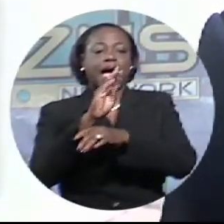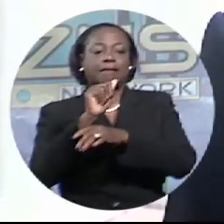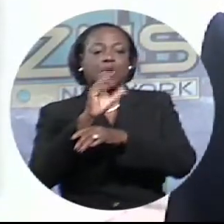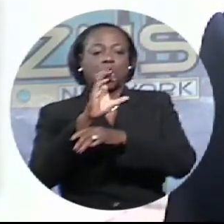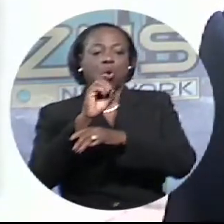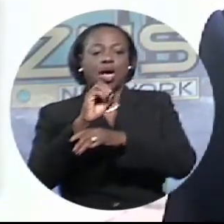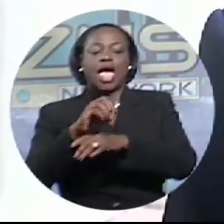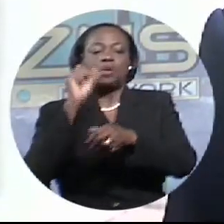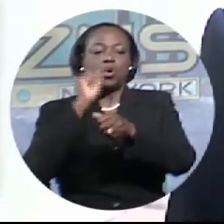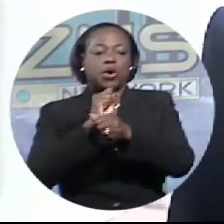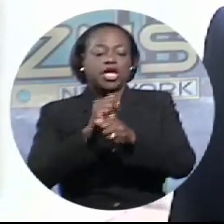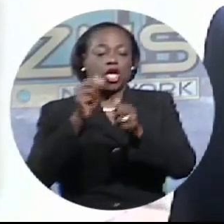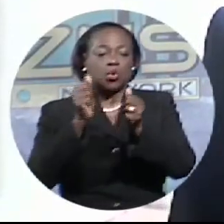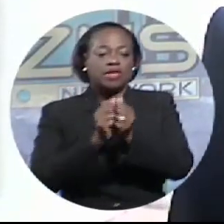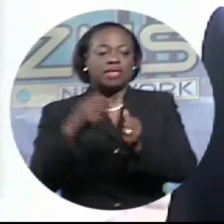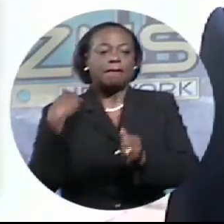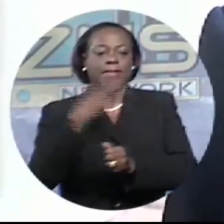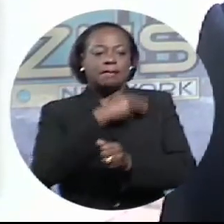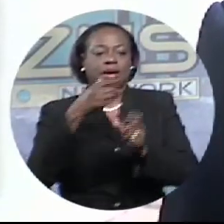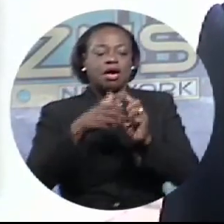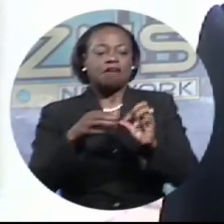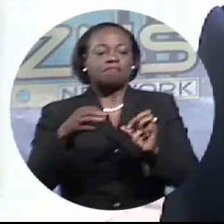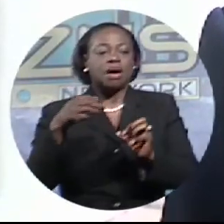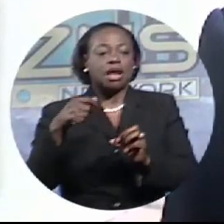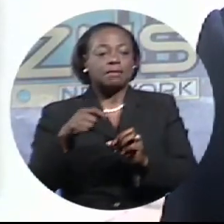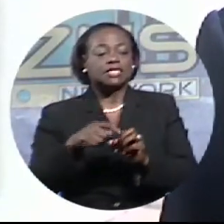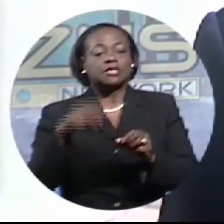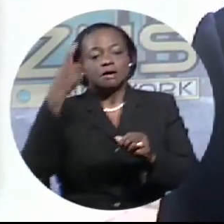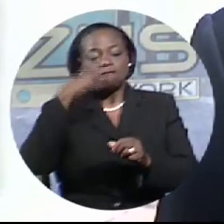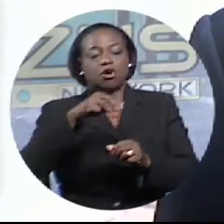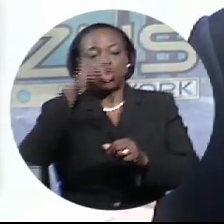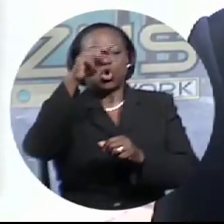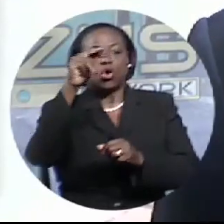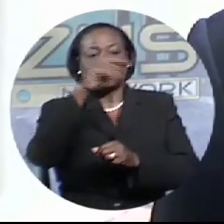Abaco as well as the Member of Parliament for South Abaco on